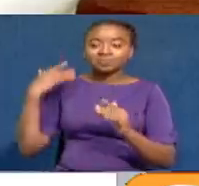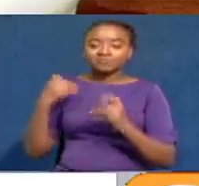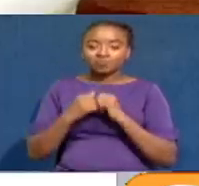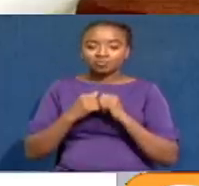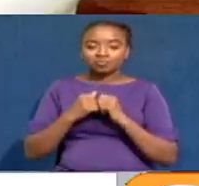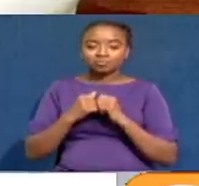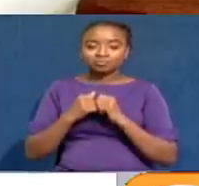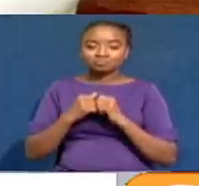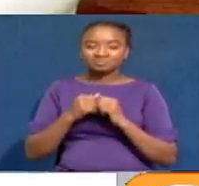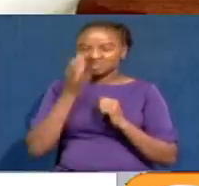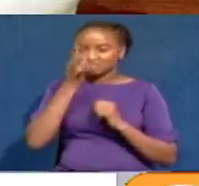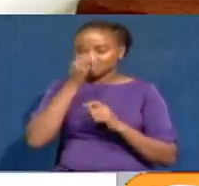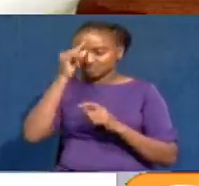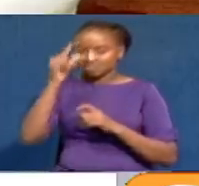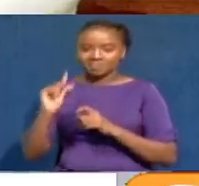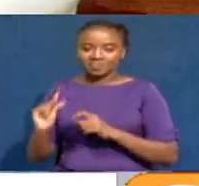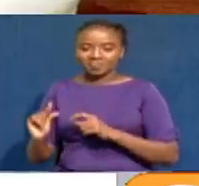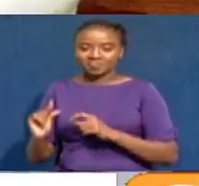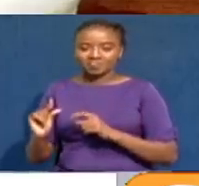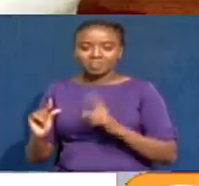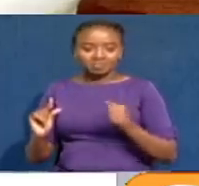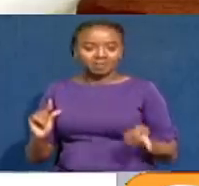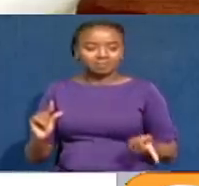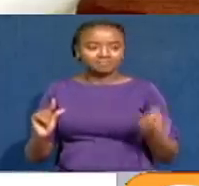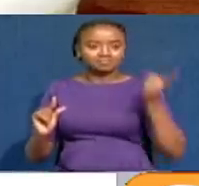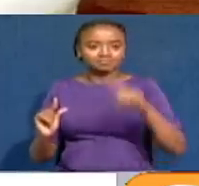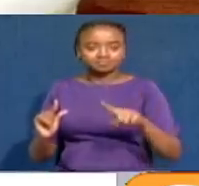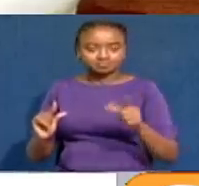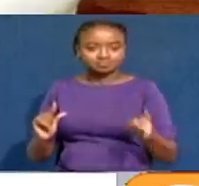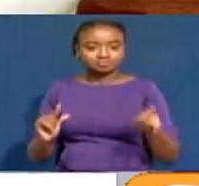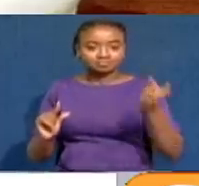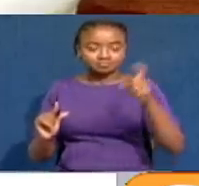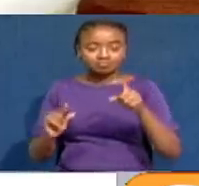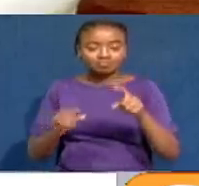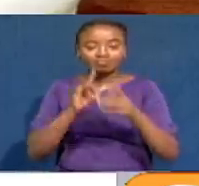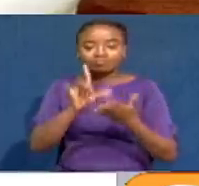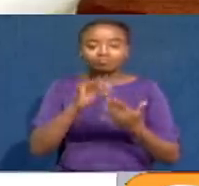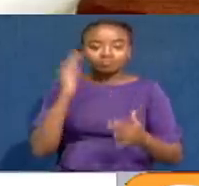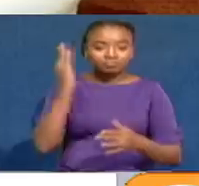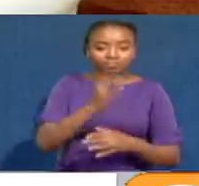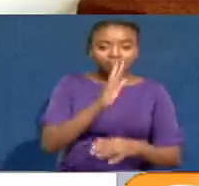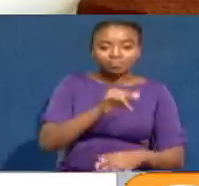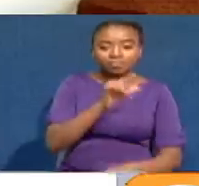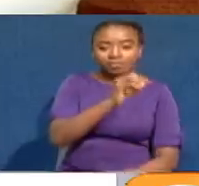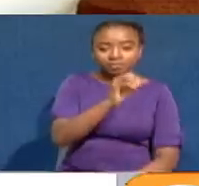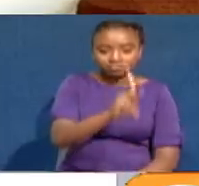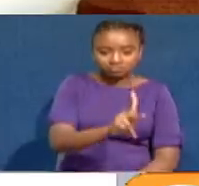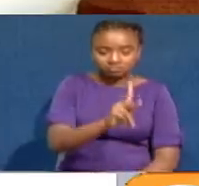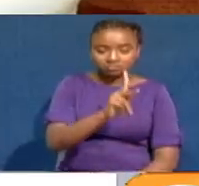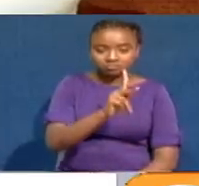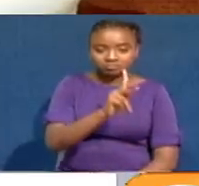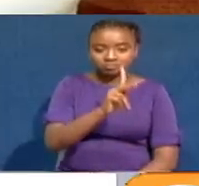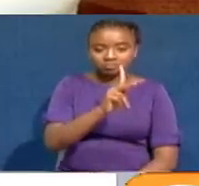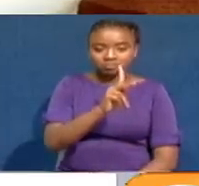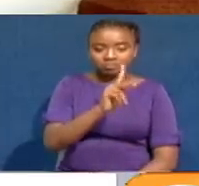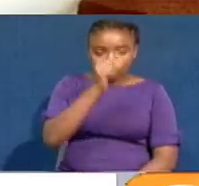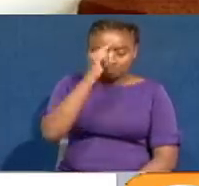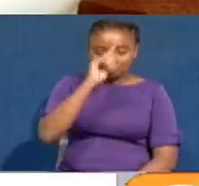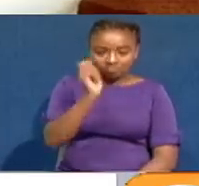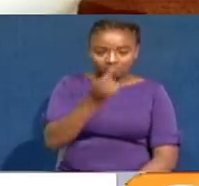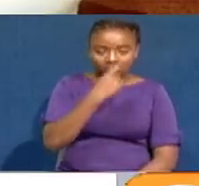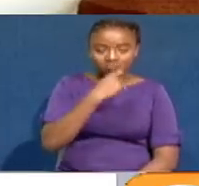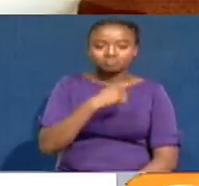you add the debt that is a GOK direct, and debt that is guaranteed by GOK to other SOEs, it